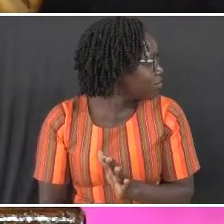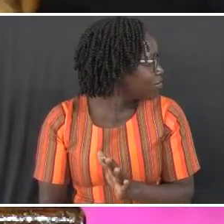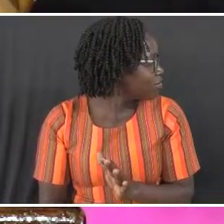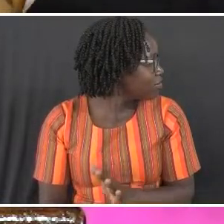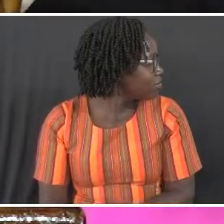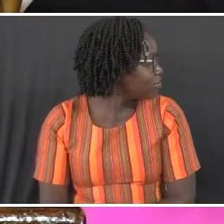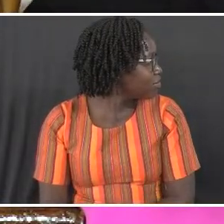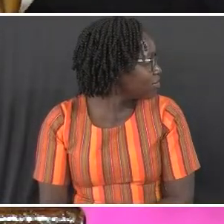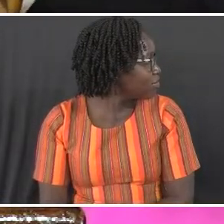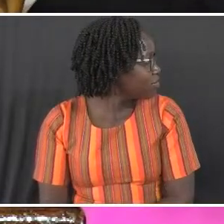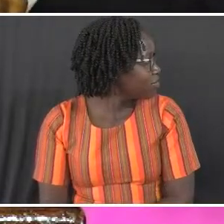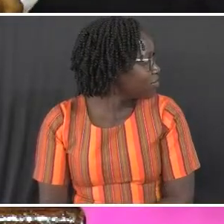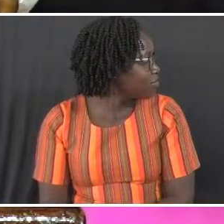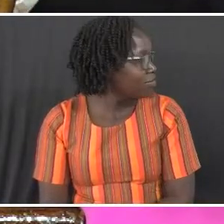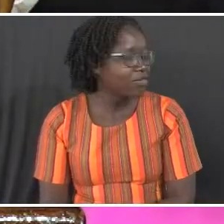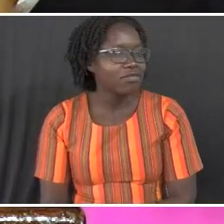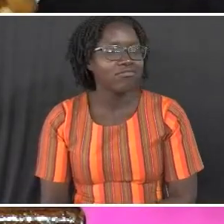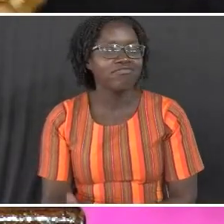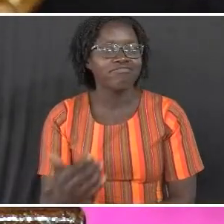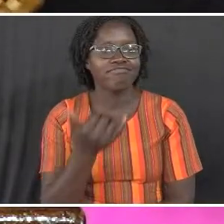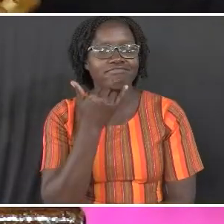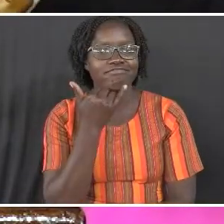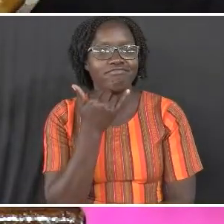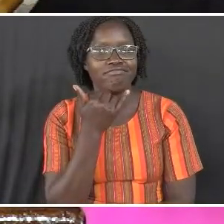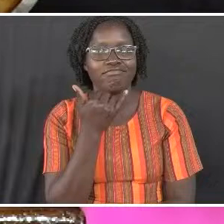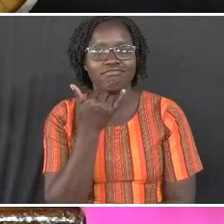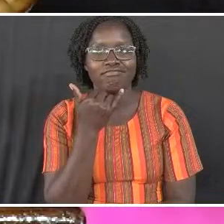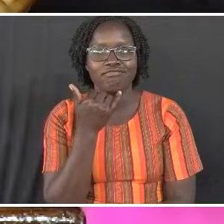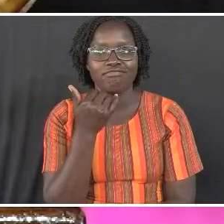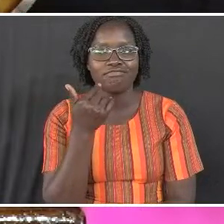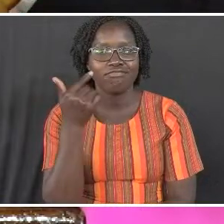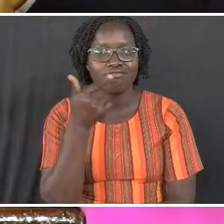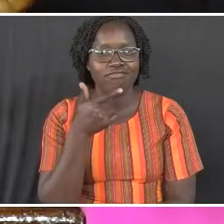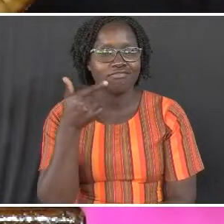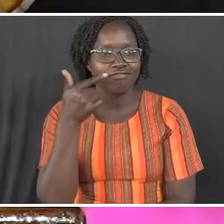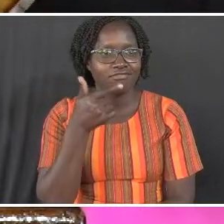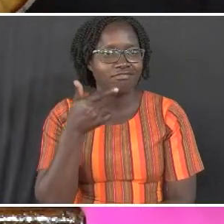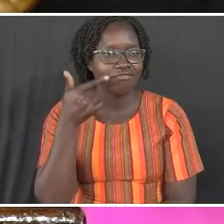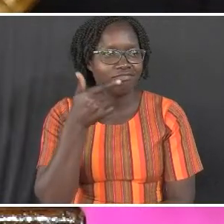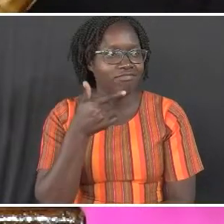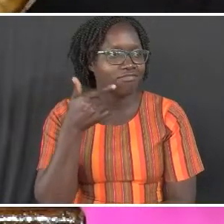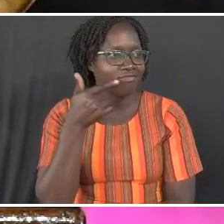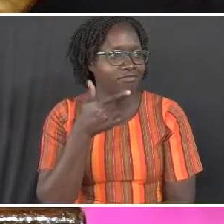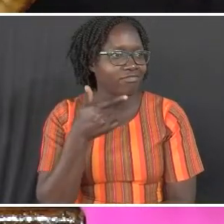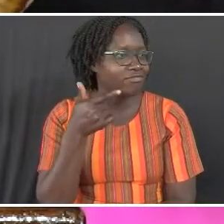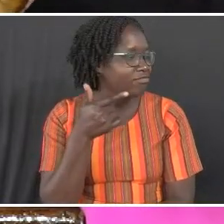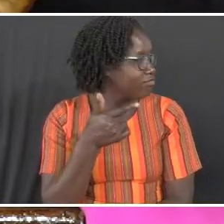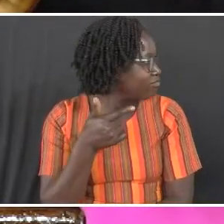But that's the wrong way of brushing. We are supposed to brush in a circular.